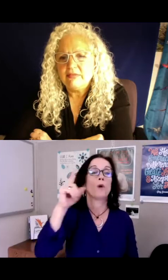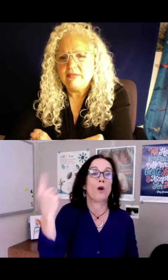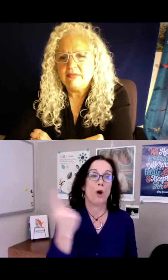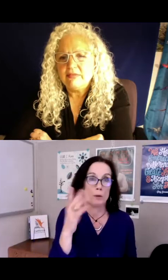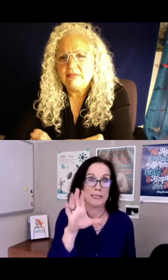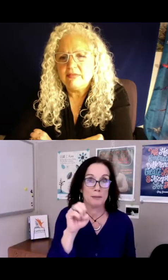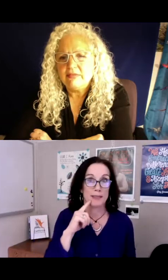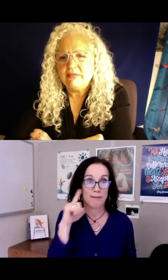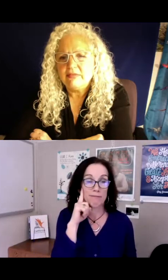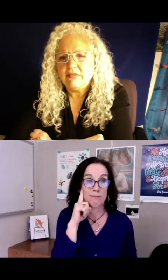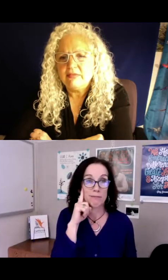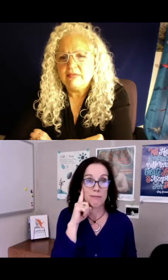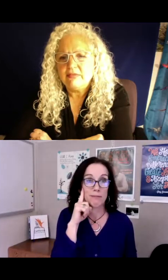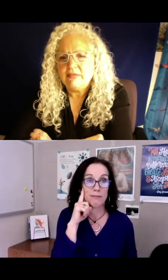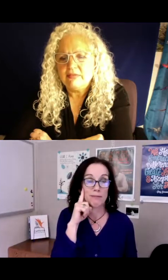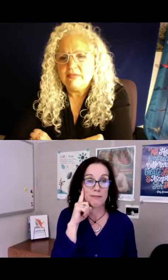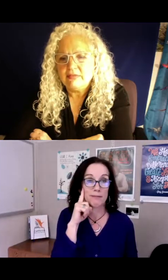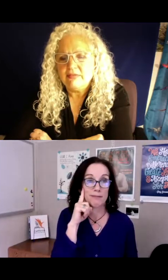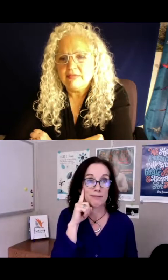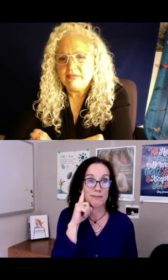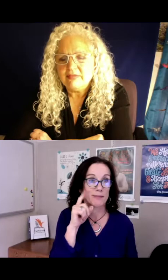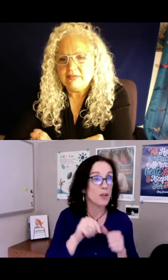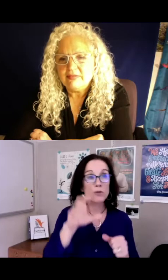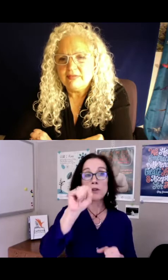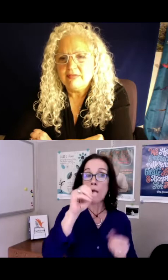students will always be deaf.